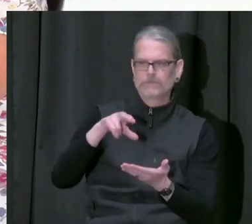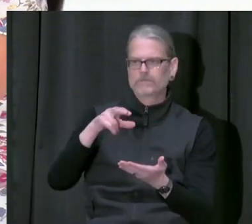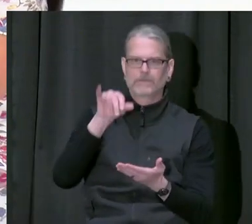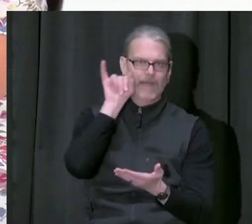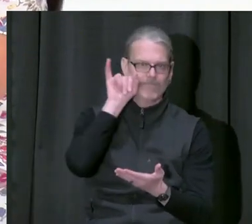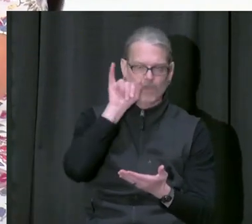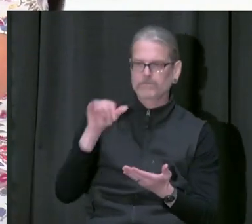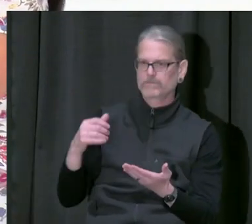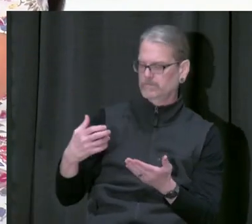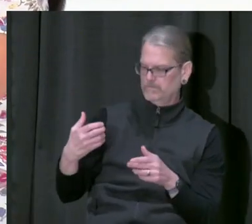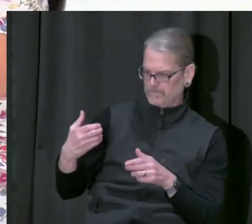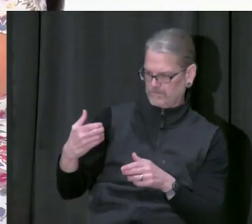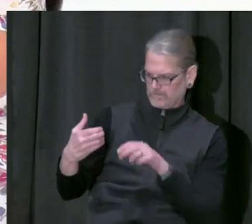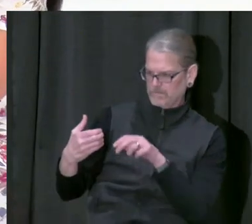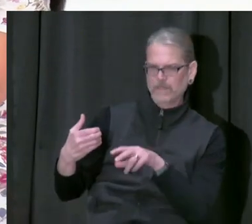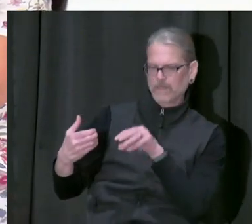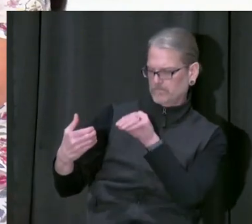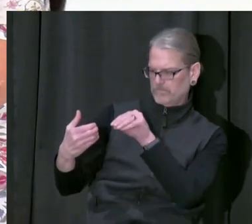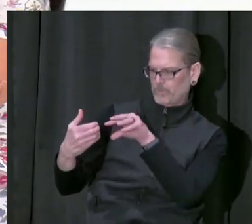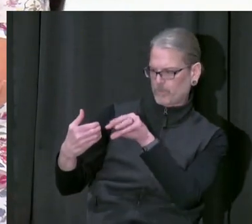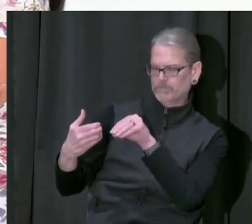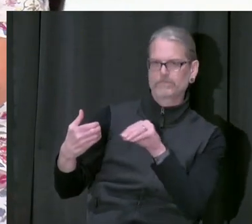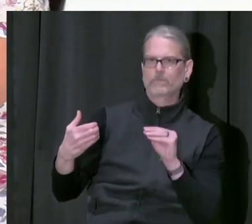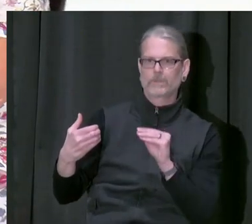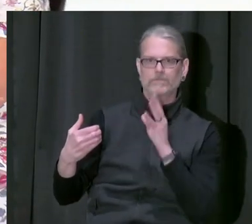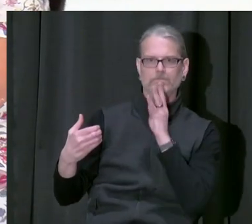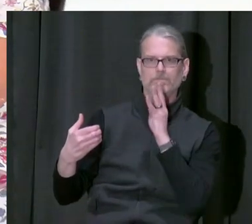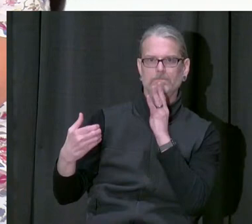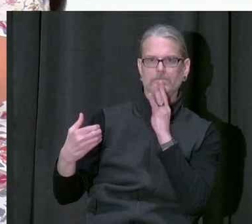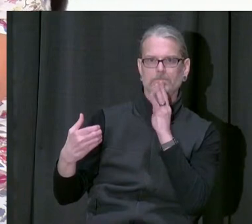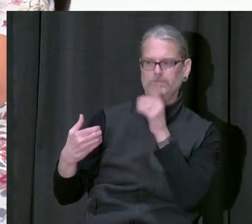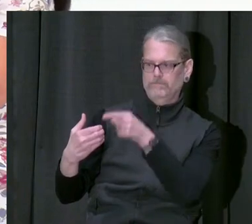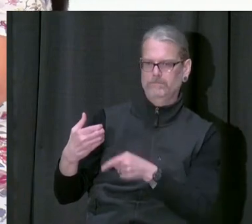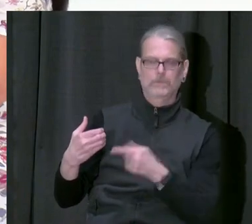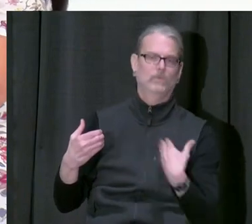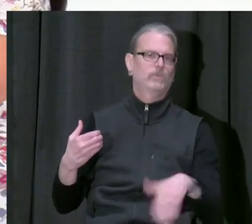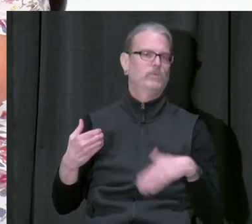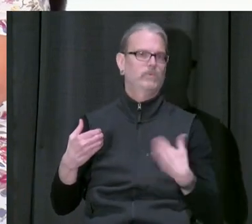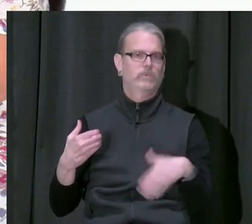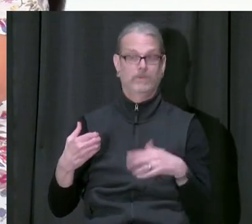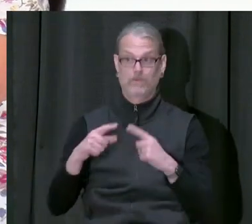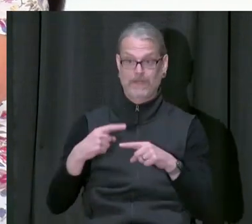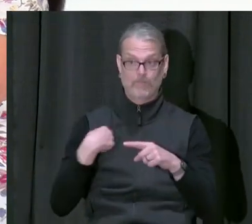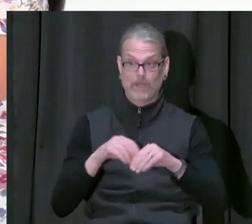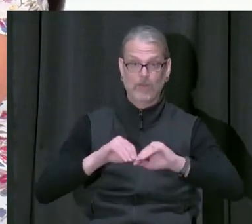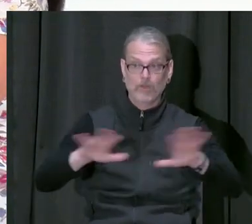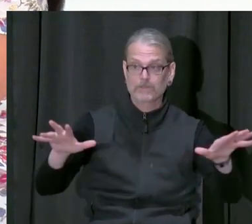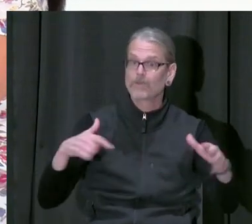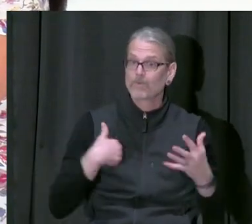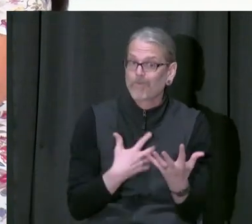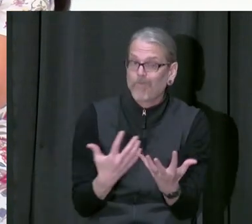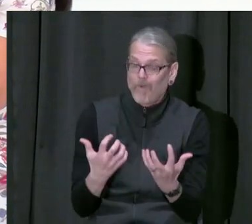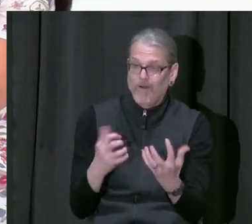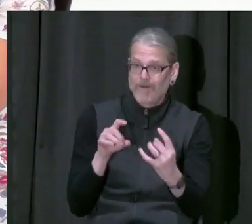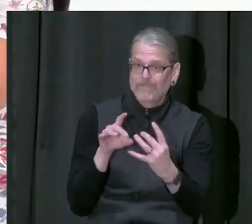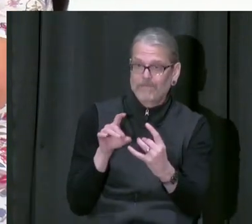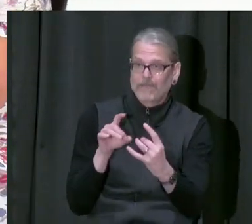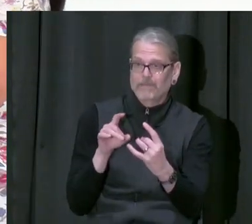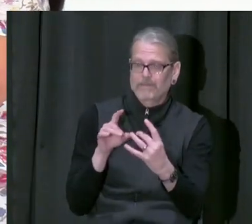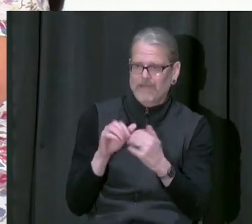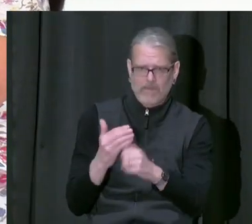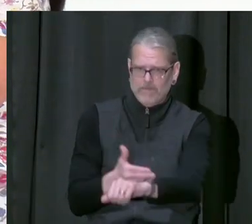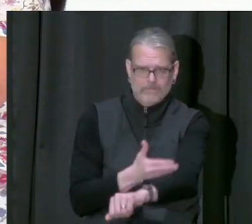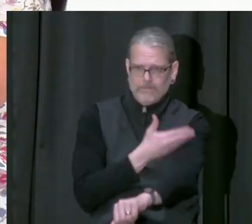reads out your prescription. So we have launched it into the market. We want feedback. So we will go out to